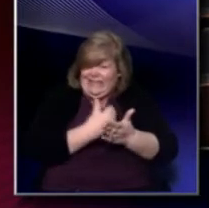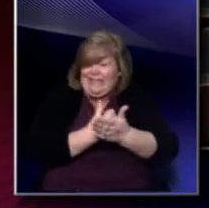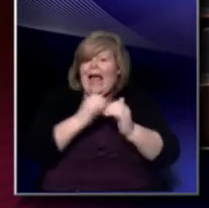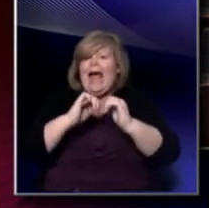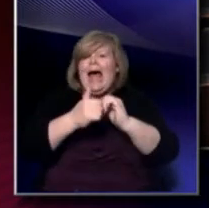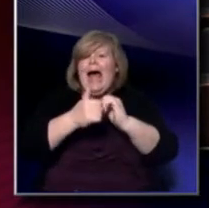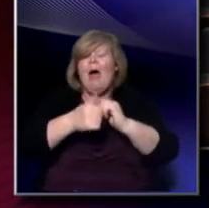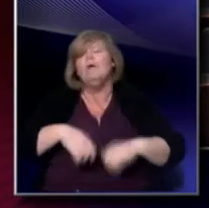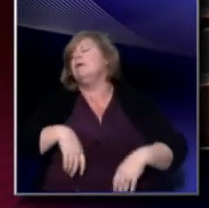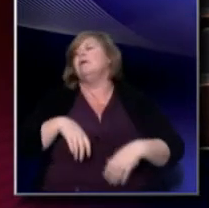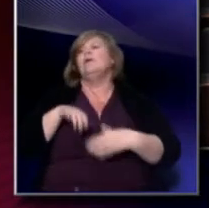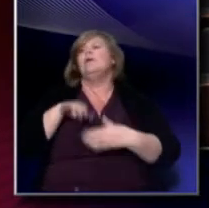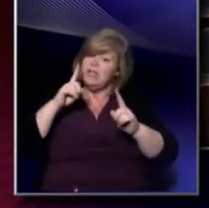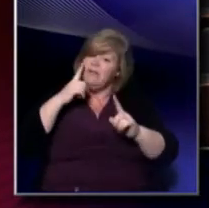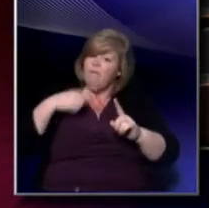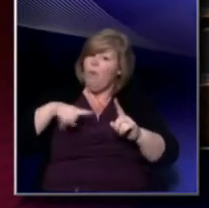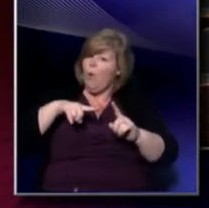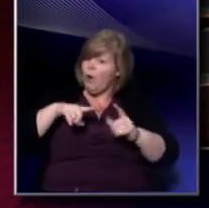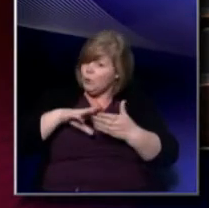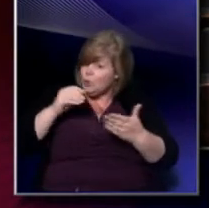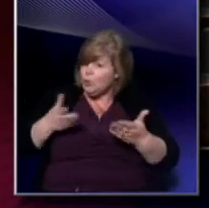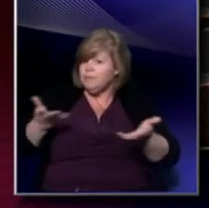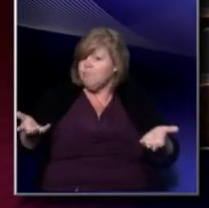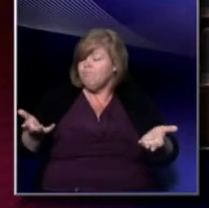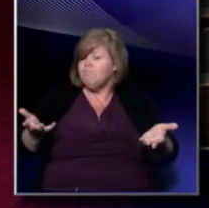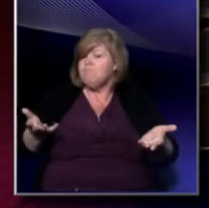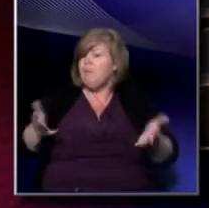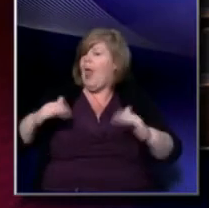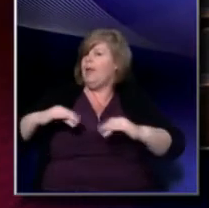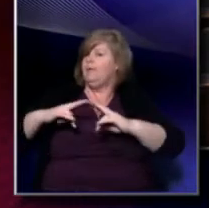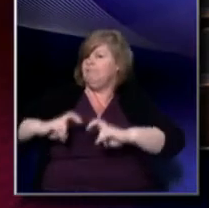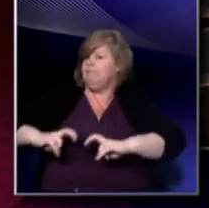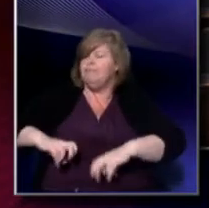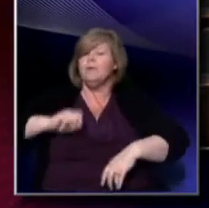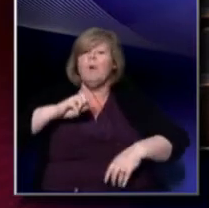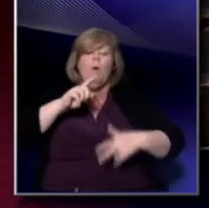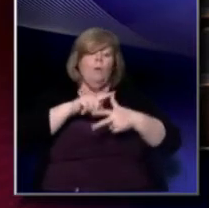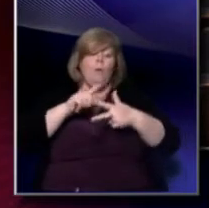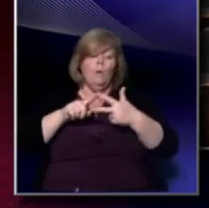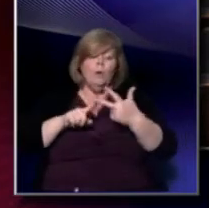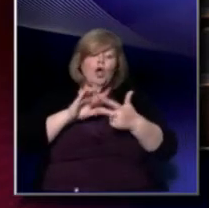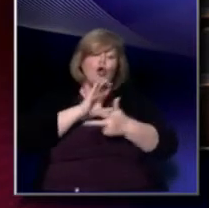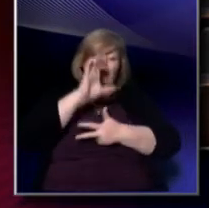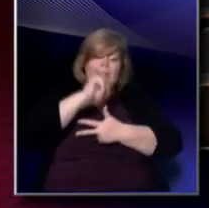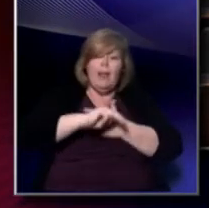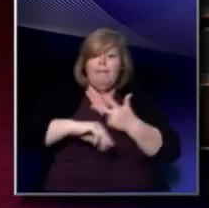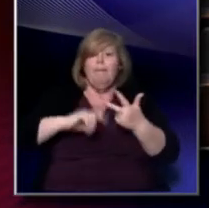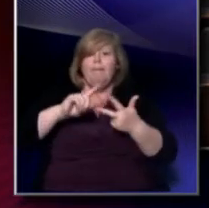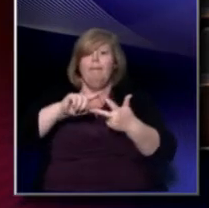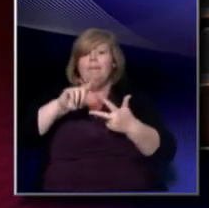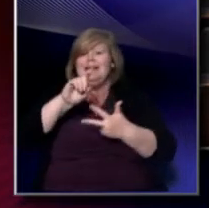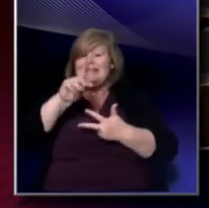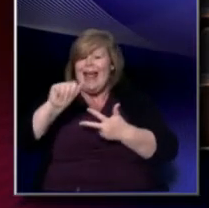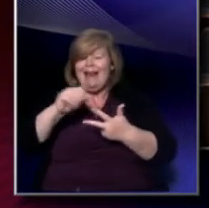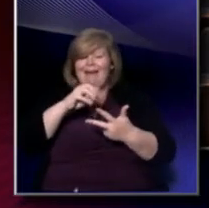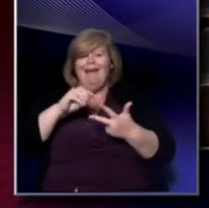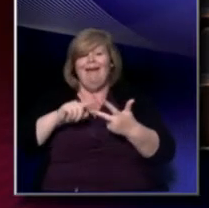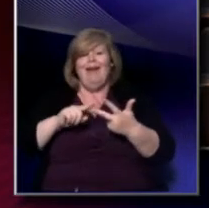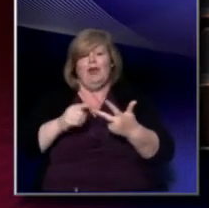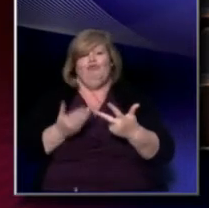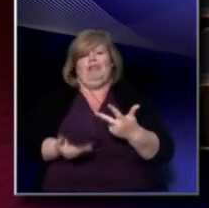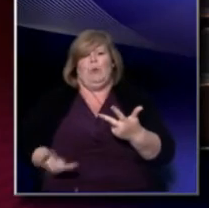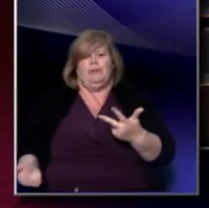schedule, I believe, has been pretty static for a while. So the three root causes boils down to curriculum, data, and then those resources, making